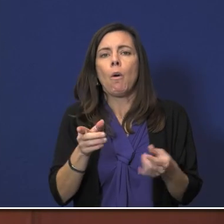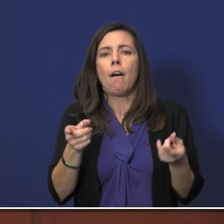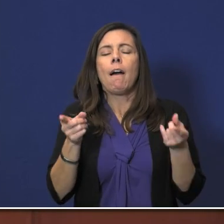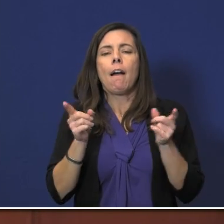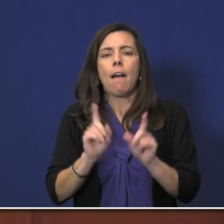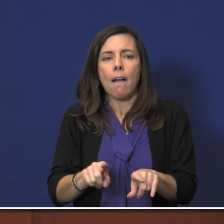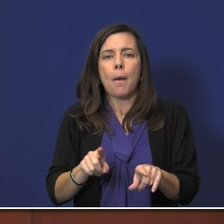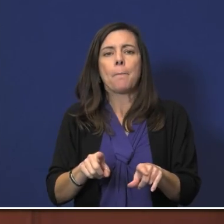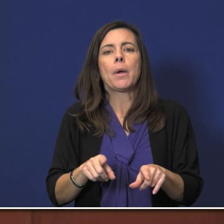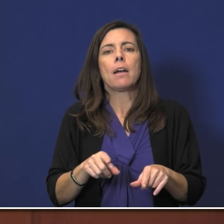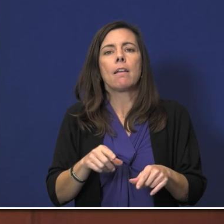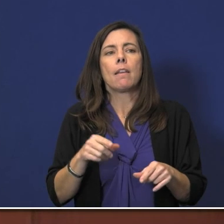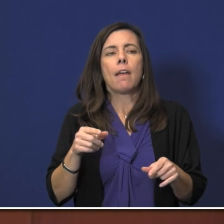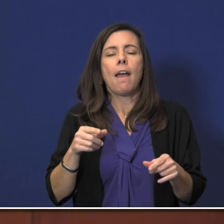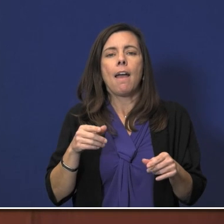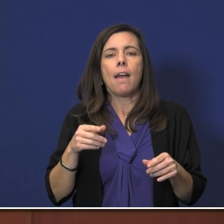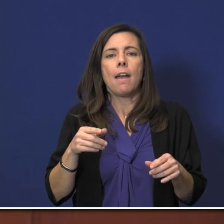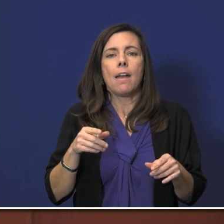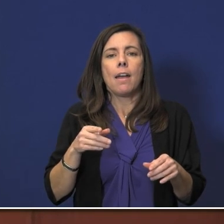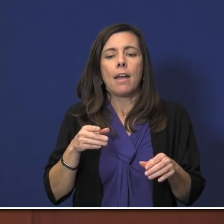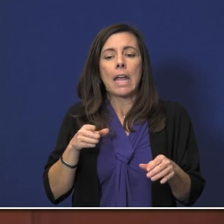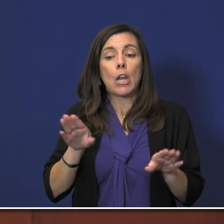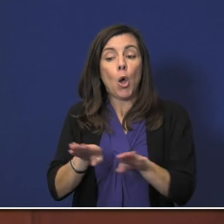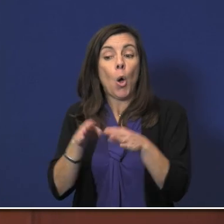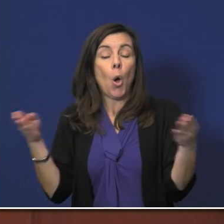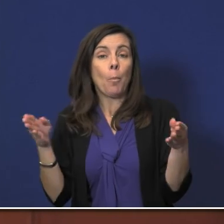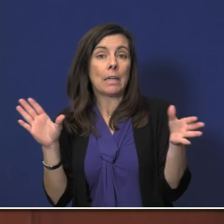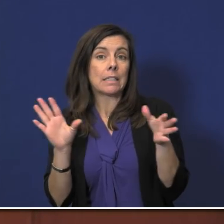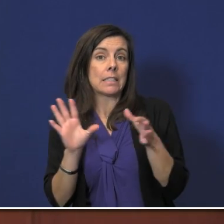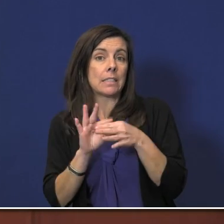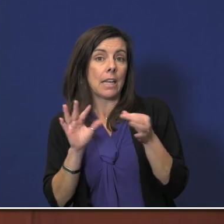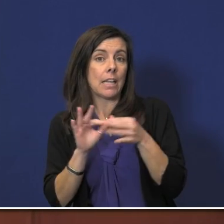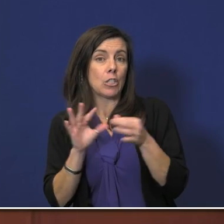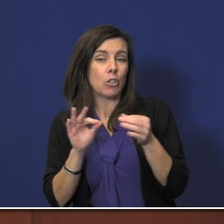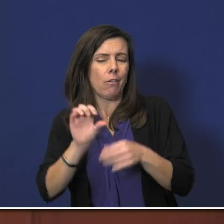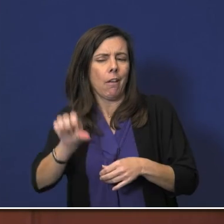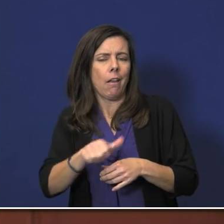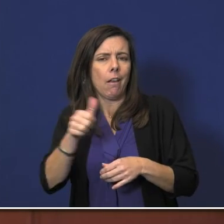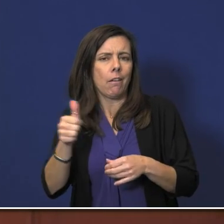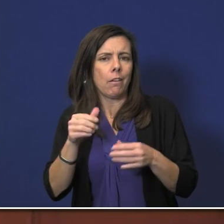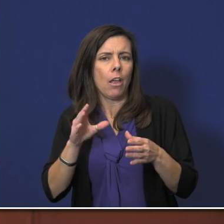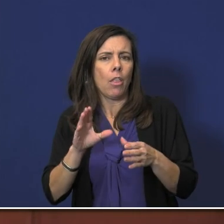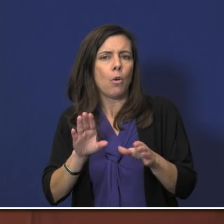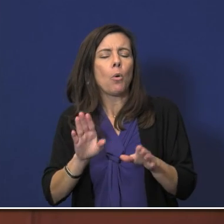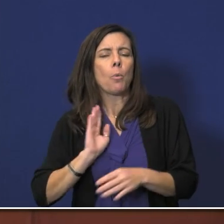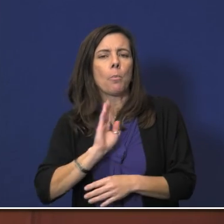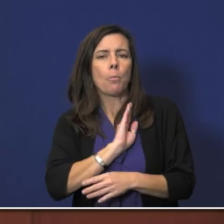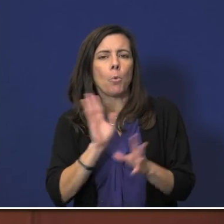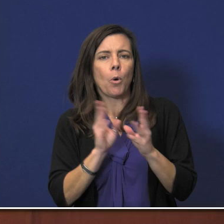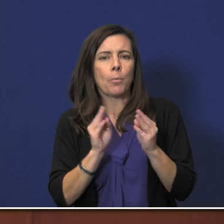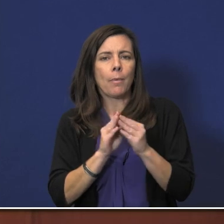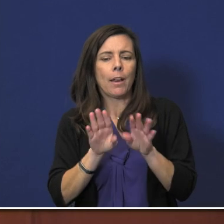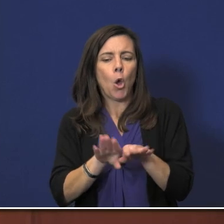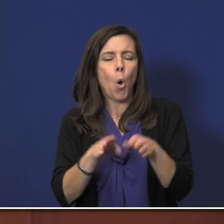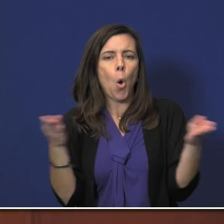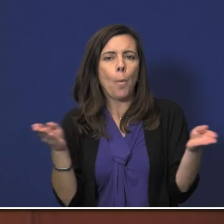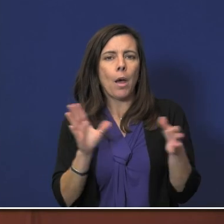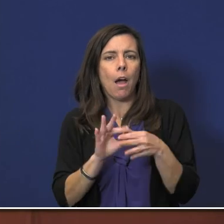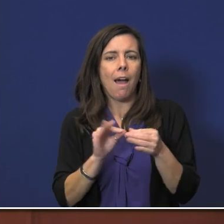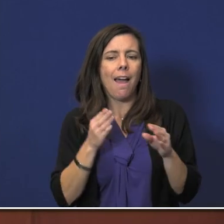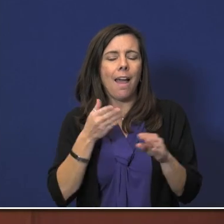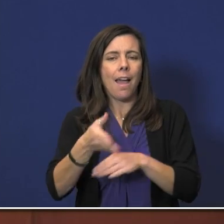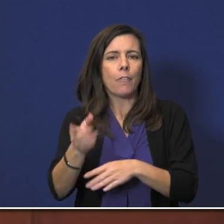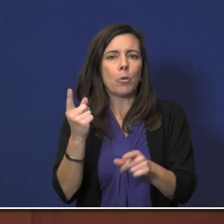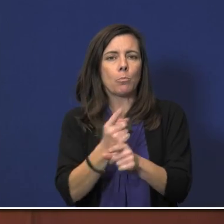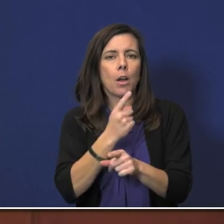the reconvening of this meeting in open session or at a subsequent meeting of the board in open session after proper notice has